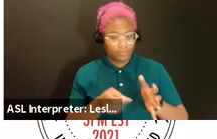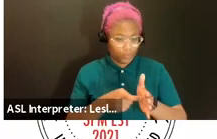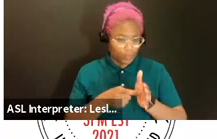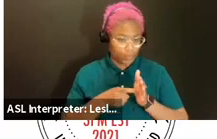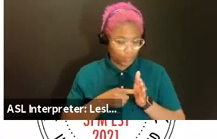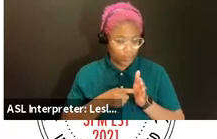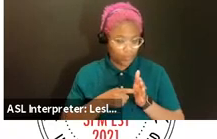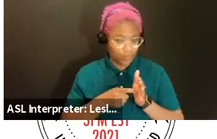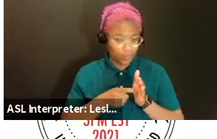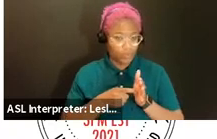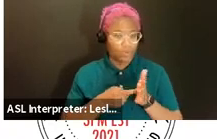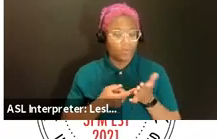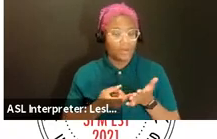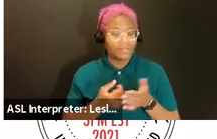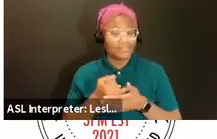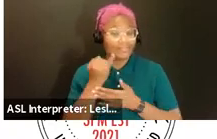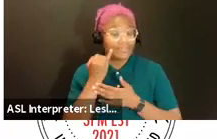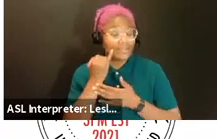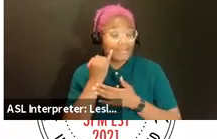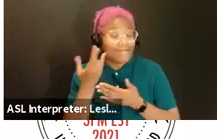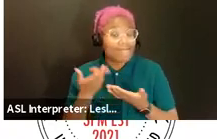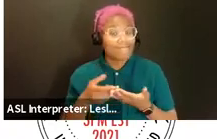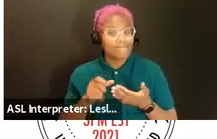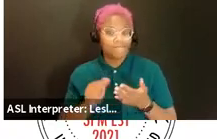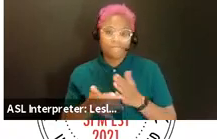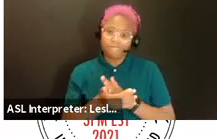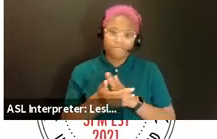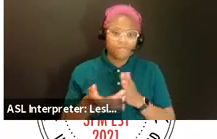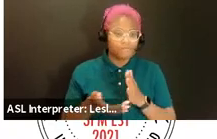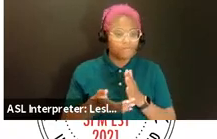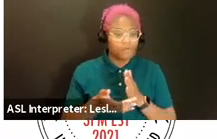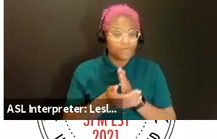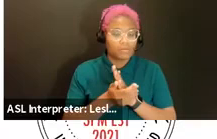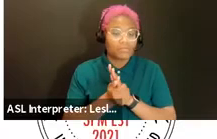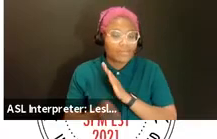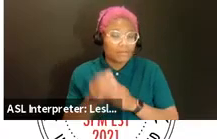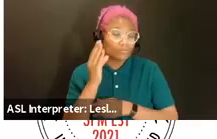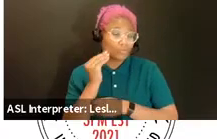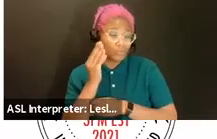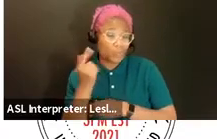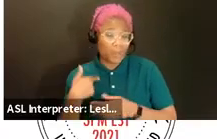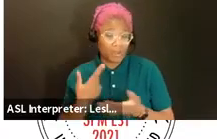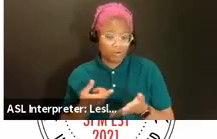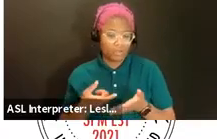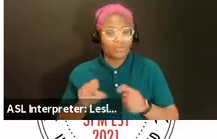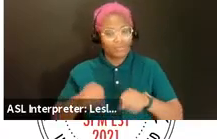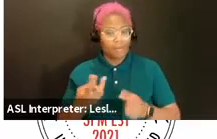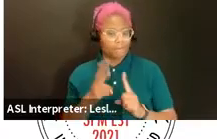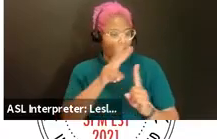and the eligibility and the experience required to qualify for an O1